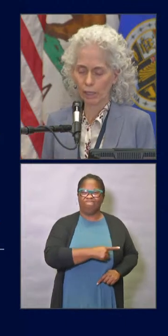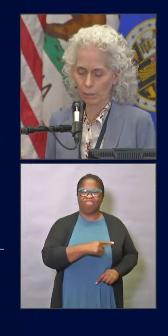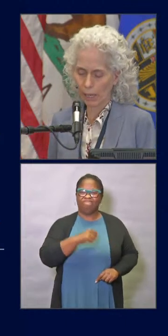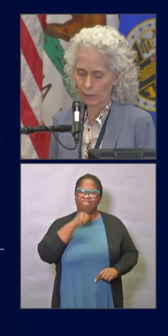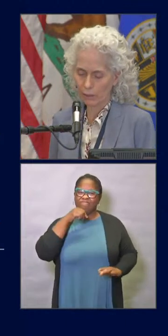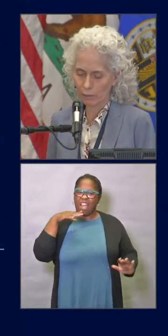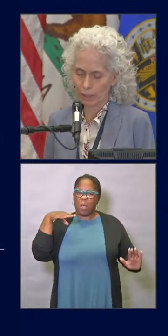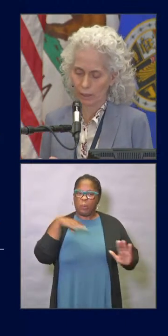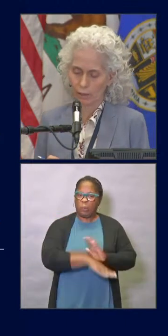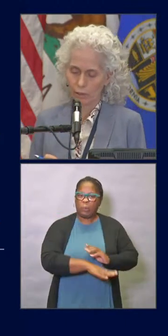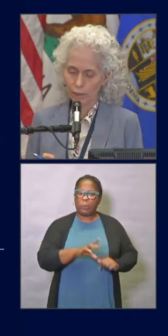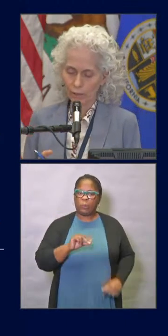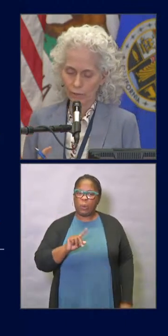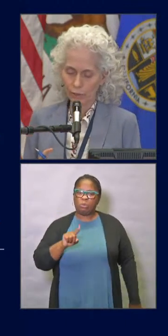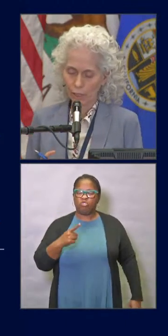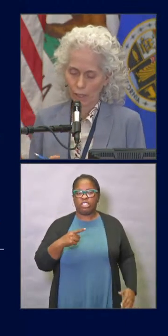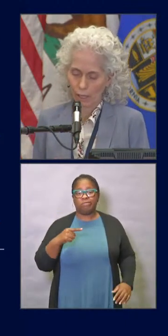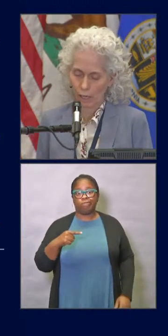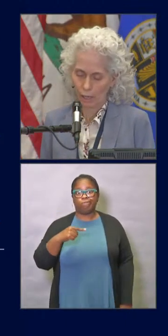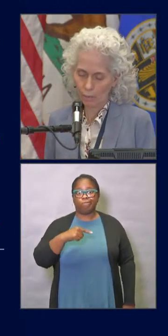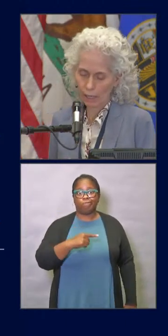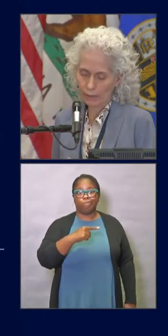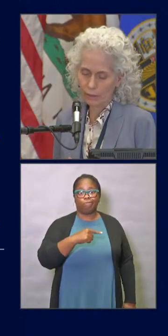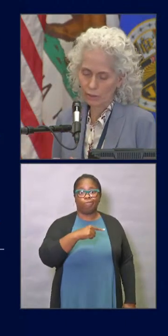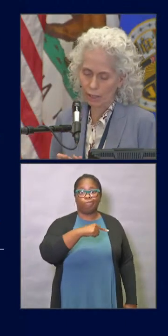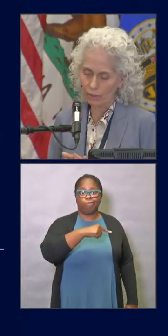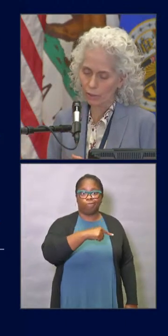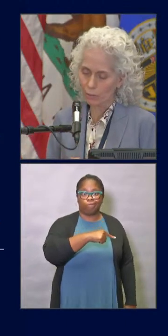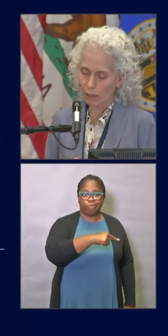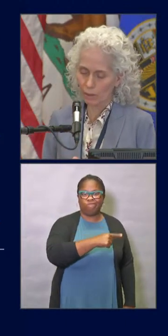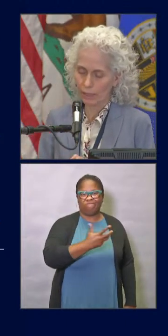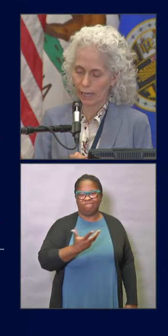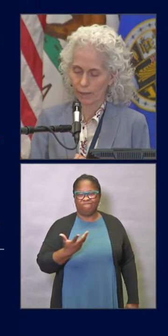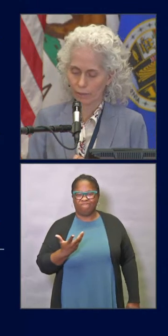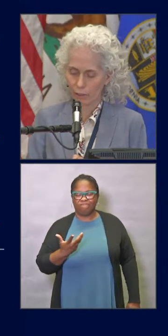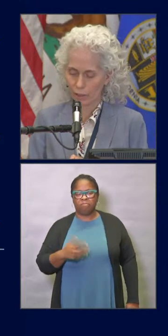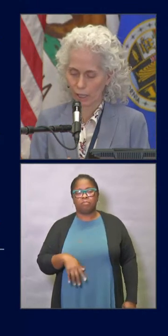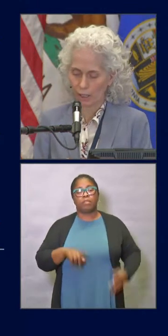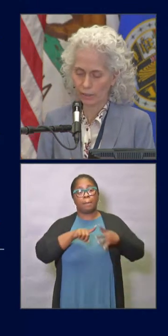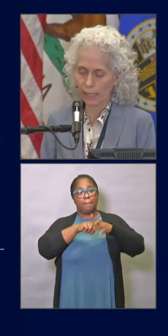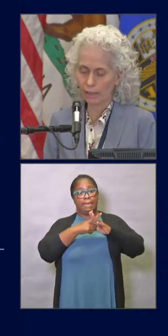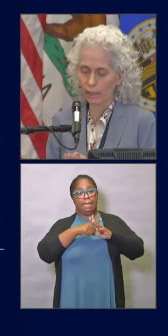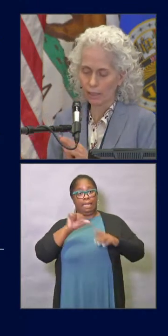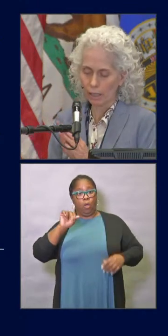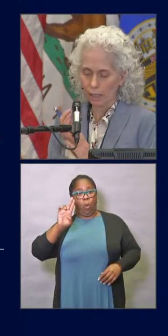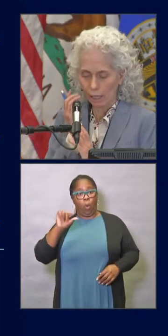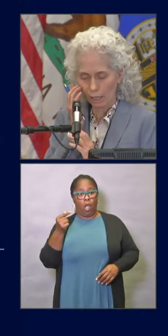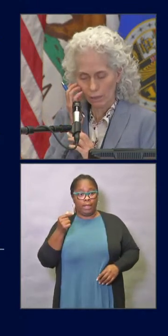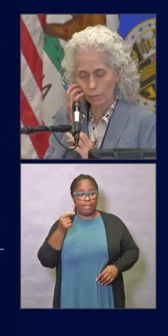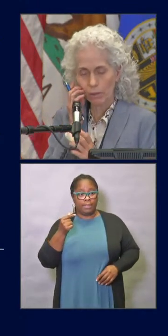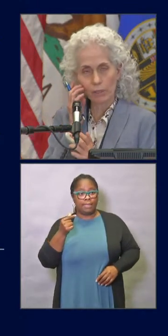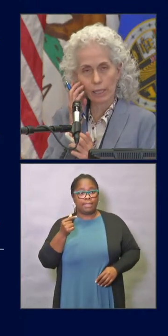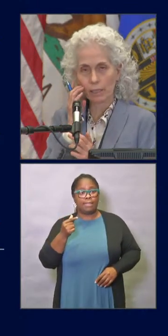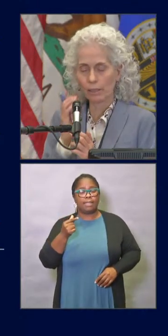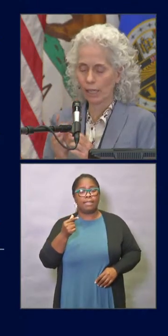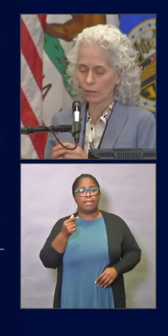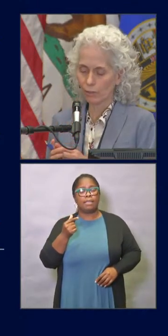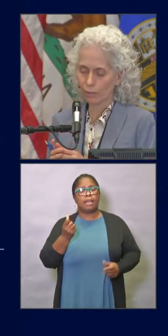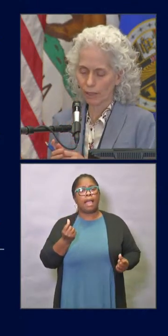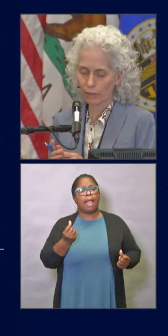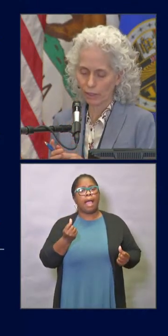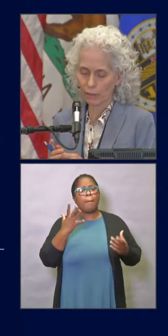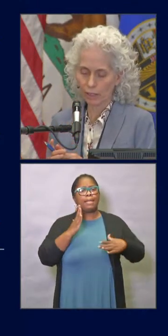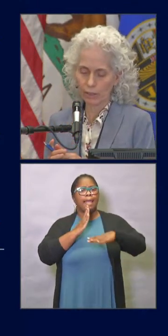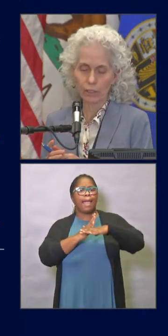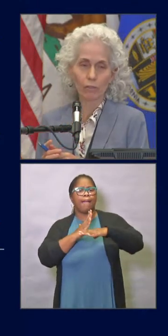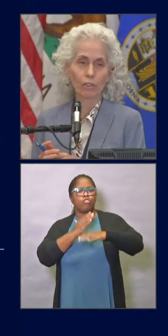of people that are passing away in our SNFs. At the start of this month, the average daily number of daily deaths